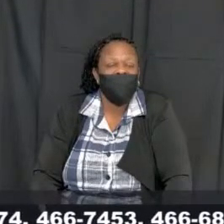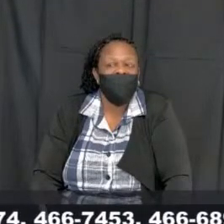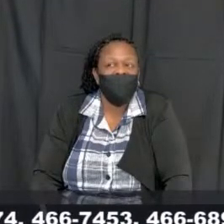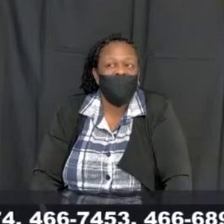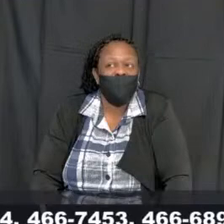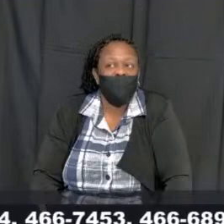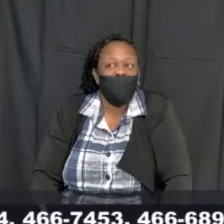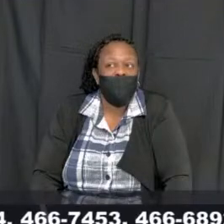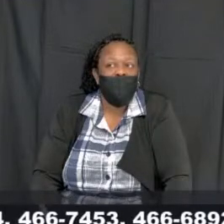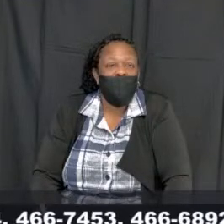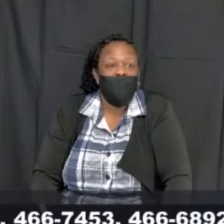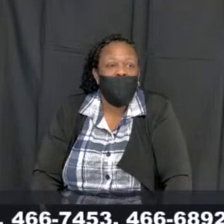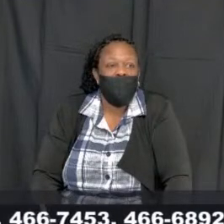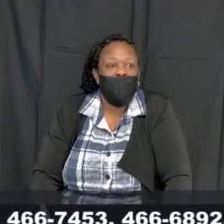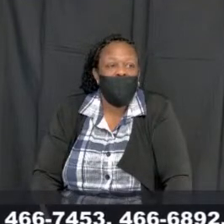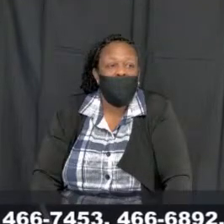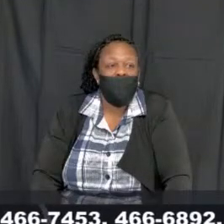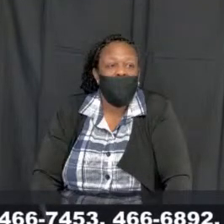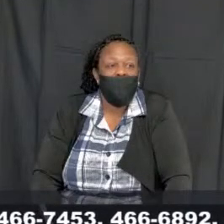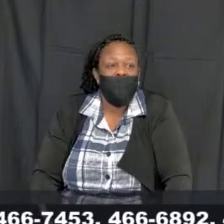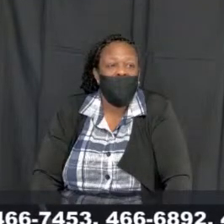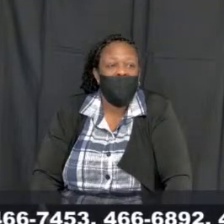with the travel advisory.